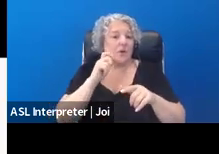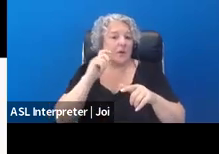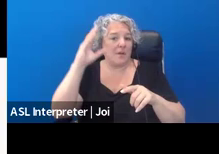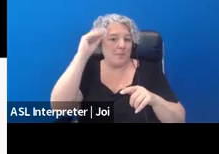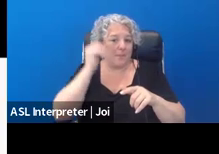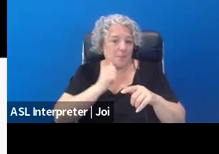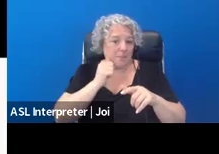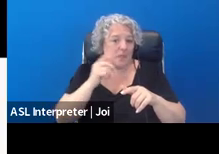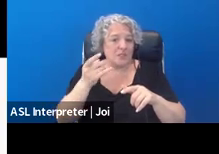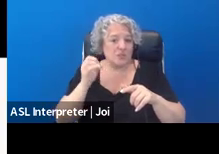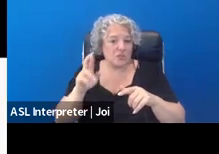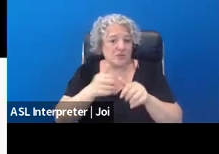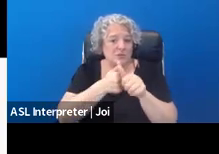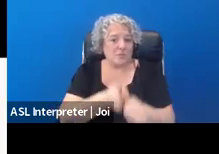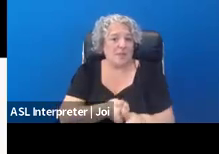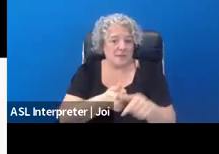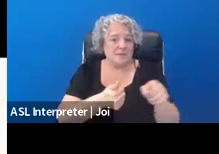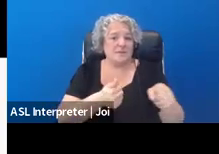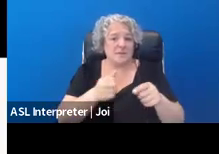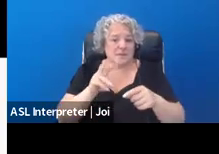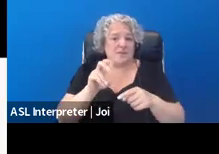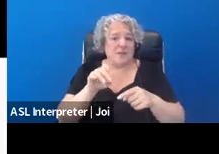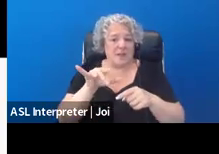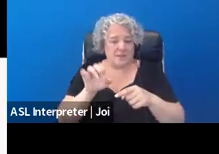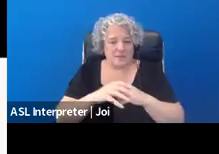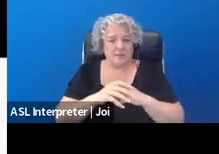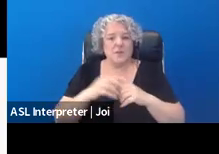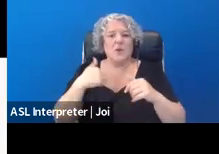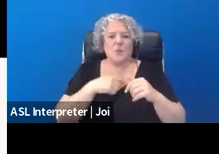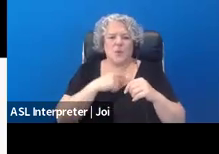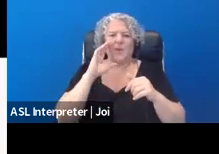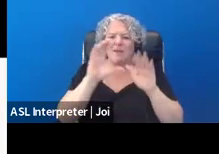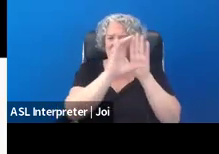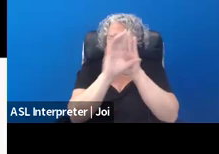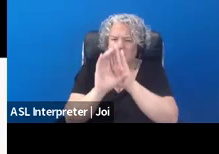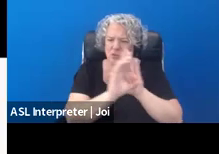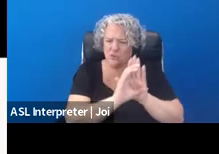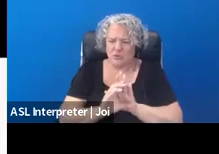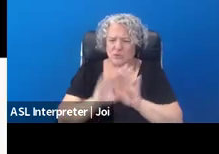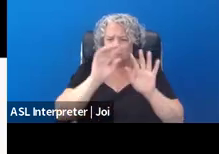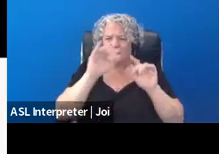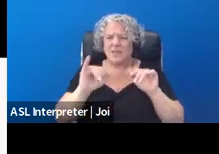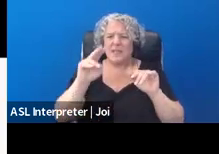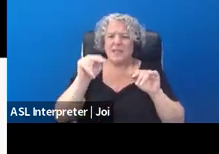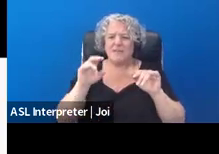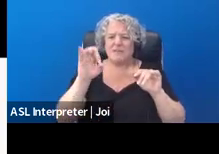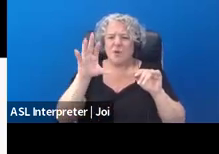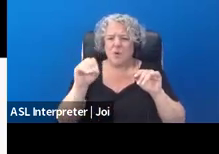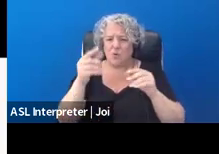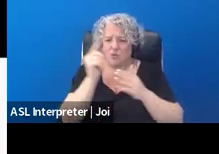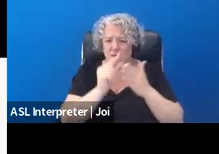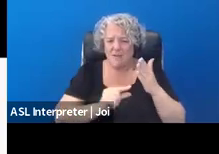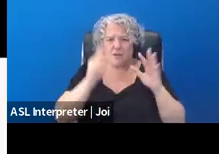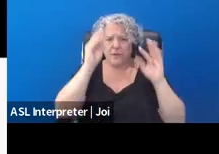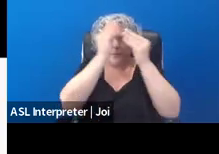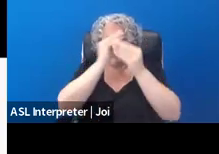at NRCDV will share our recently published infographic, which includes key ways that ARP funds can be